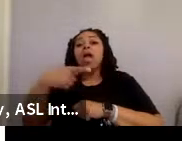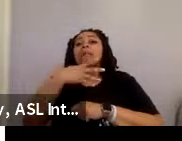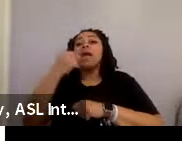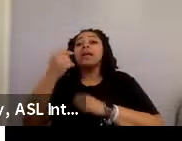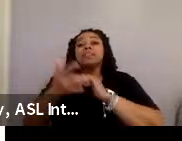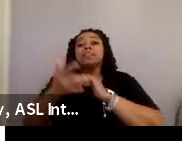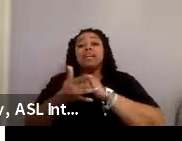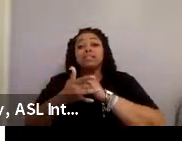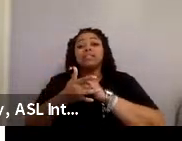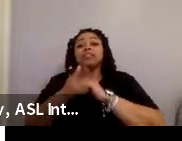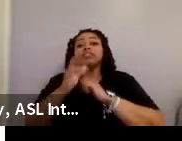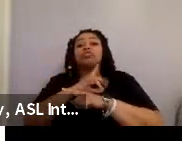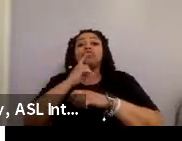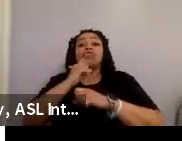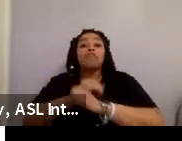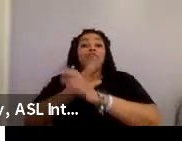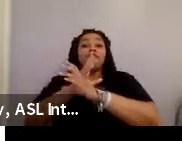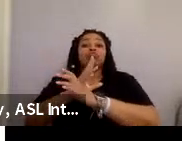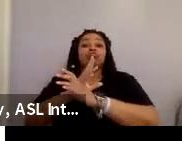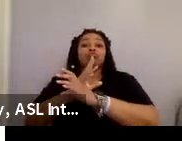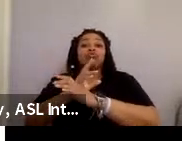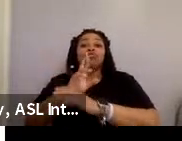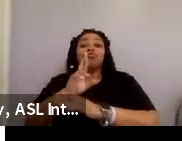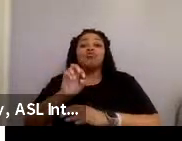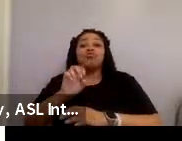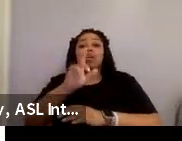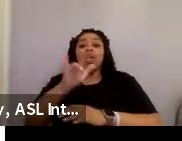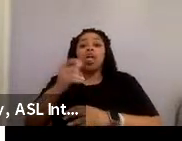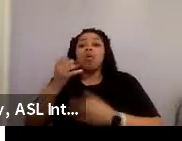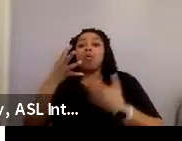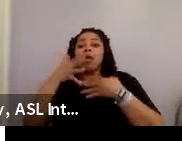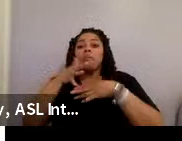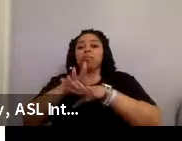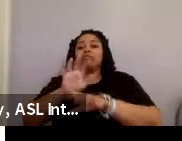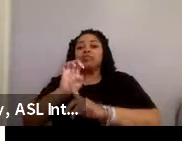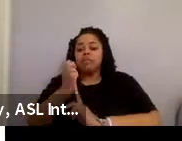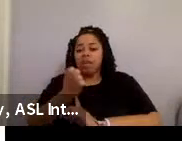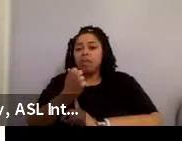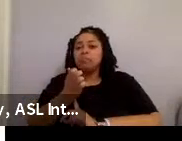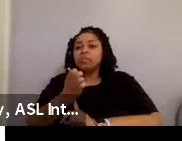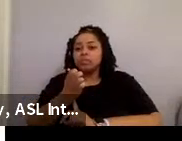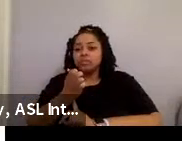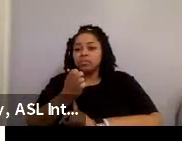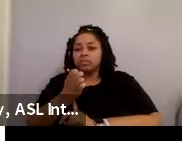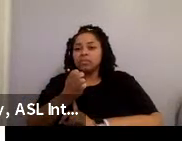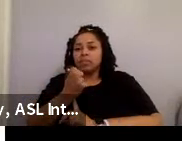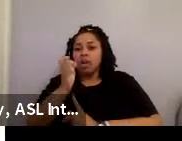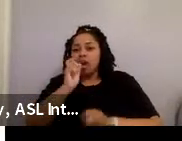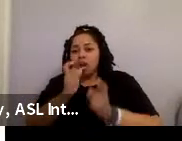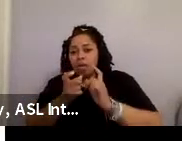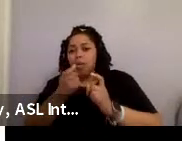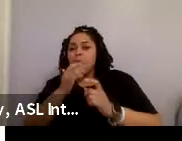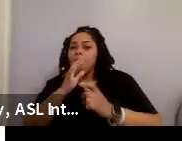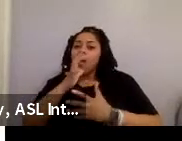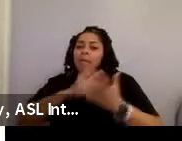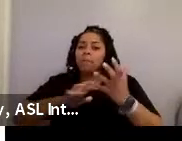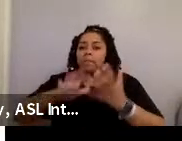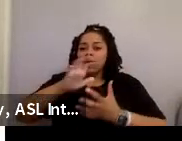techniques used for virtual reality or immersive environments, augmented or mixed